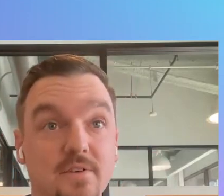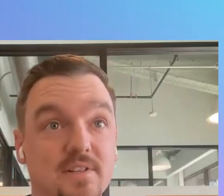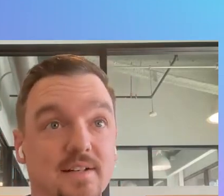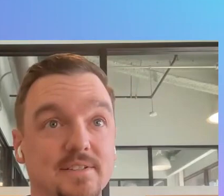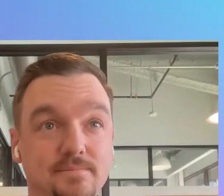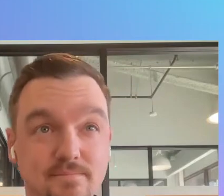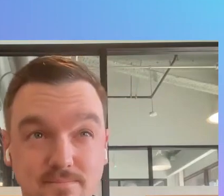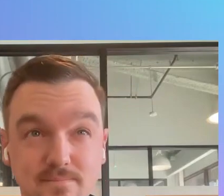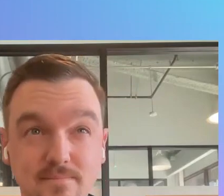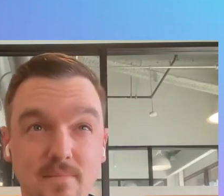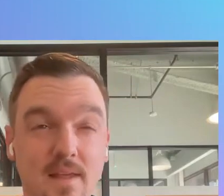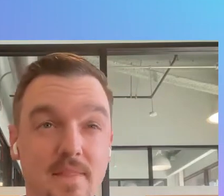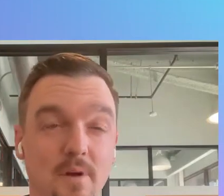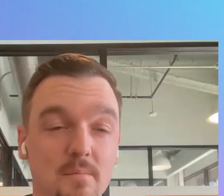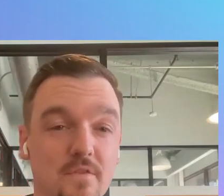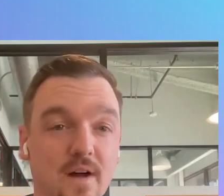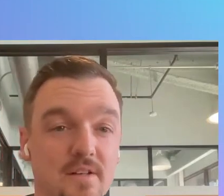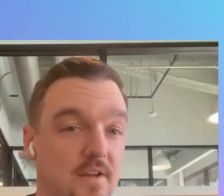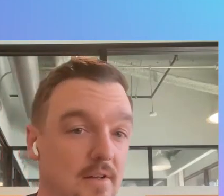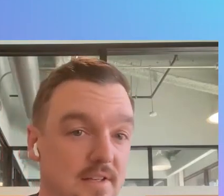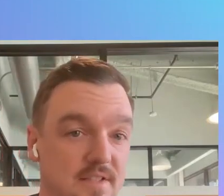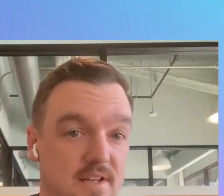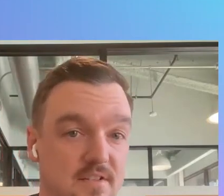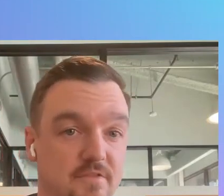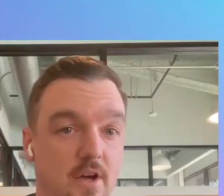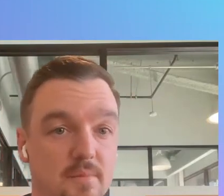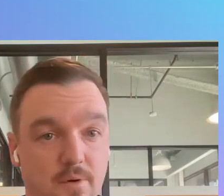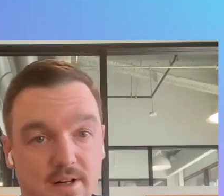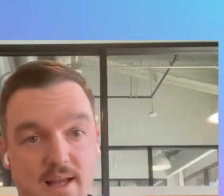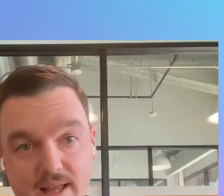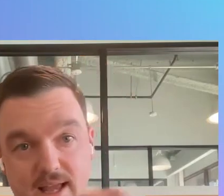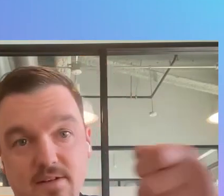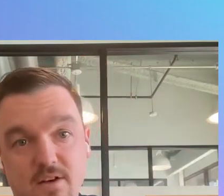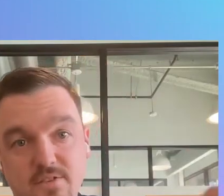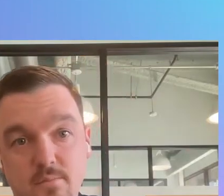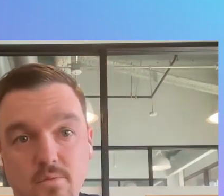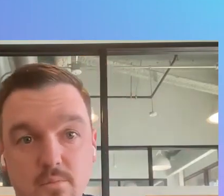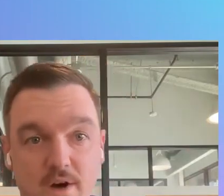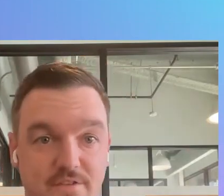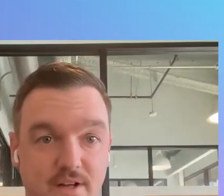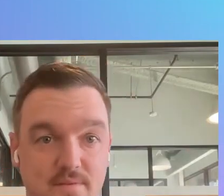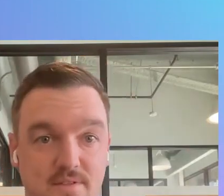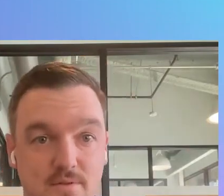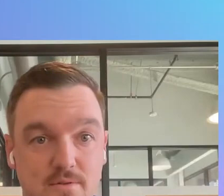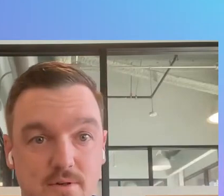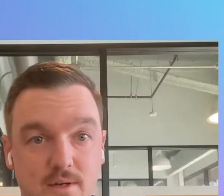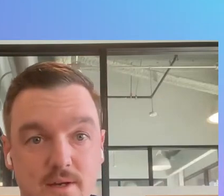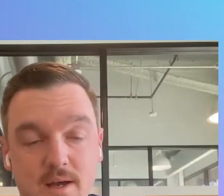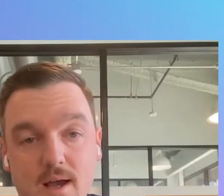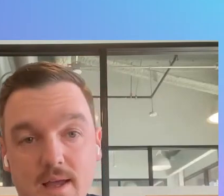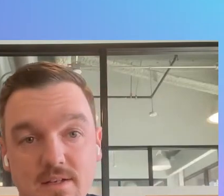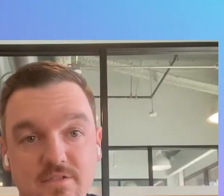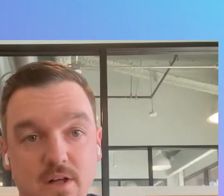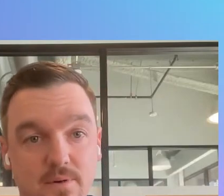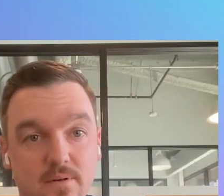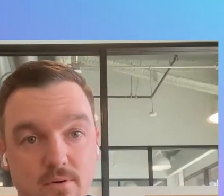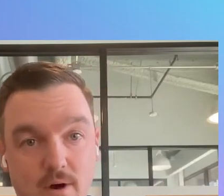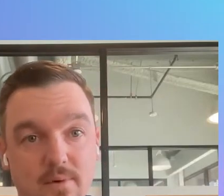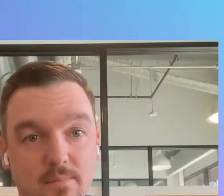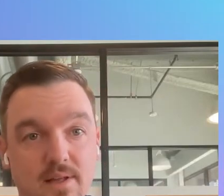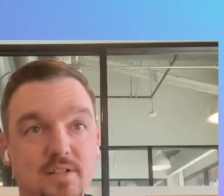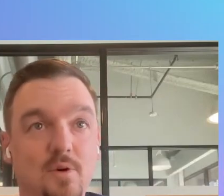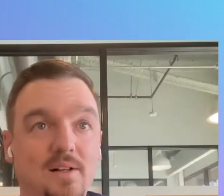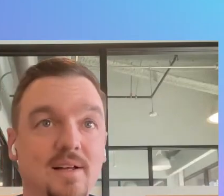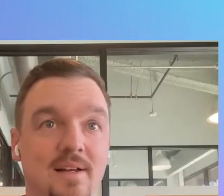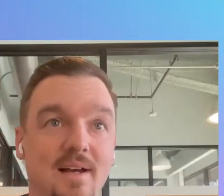Called Axe for Designers. And then we're going to move on to the earliest stages of development. We're going to kind of hand off some wireframes to a developer who